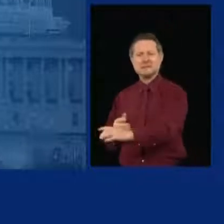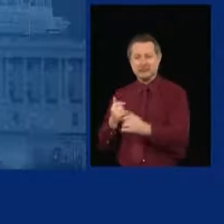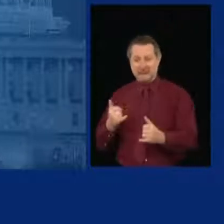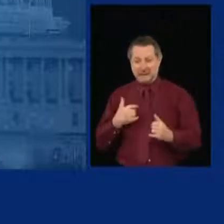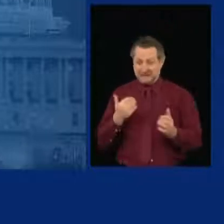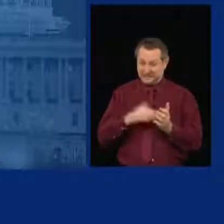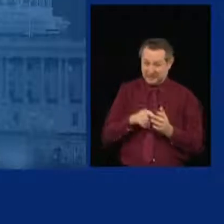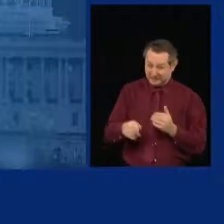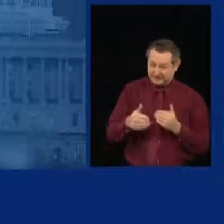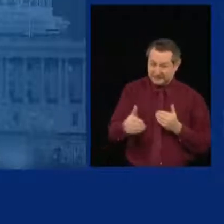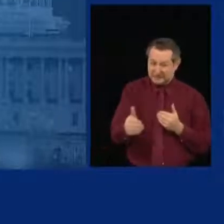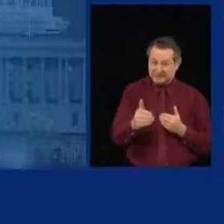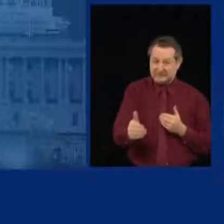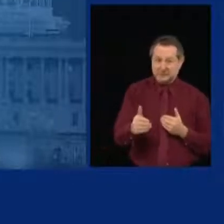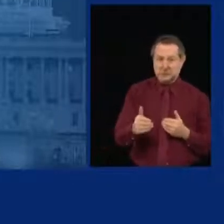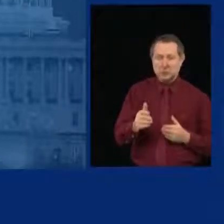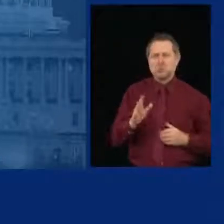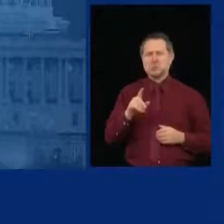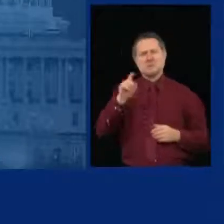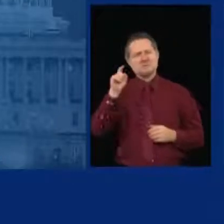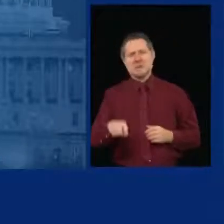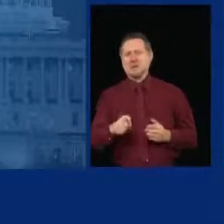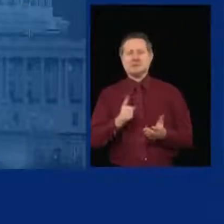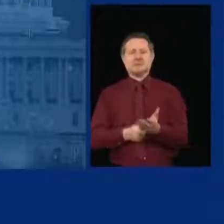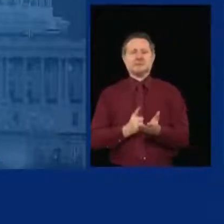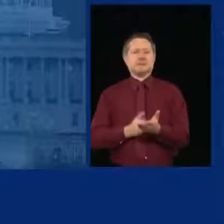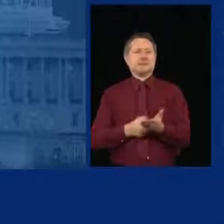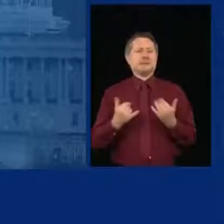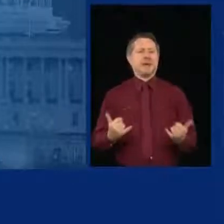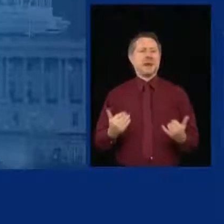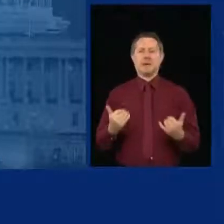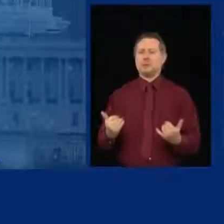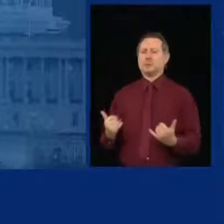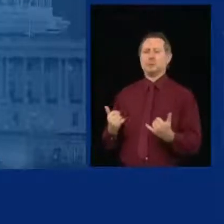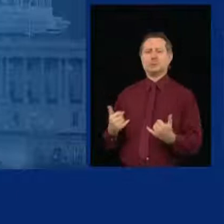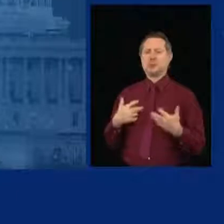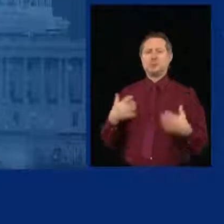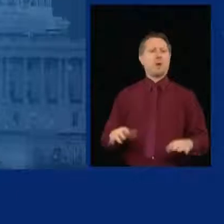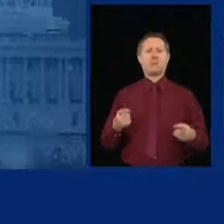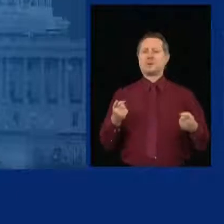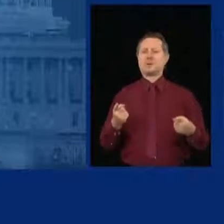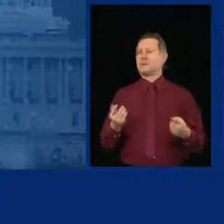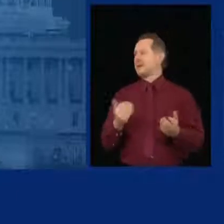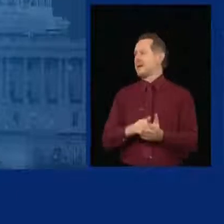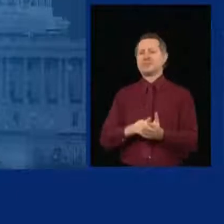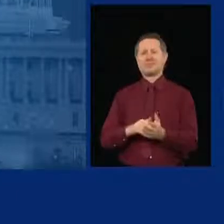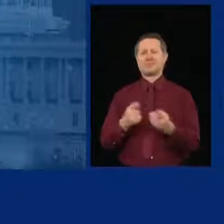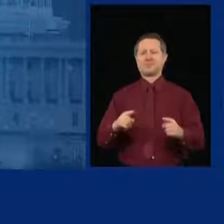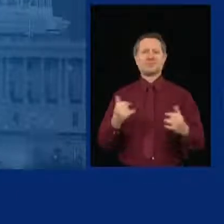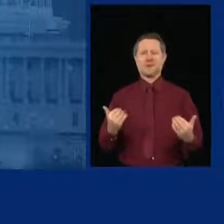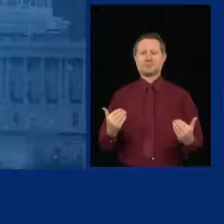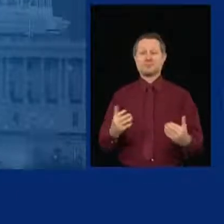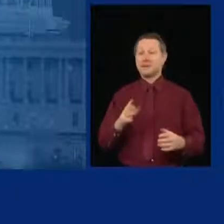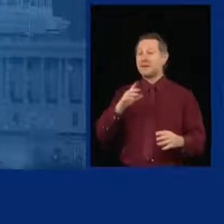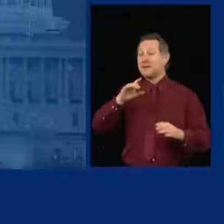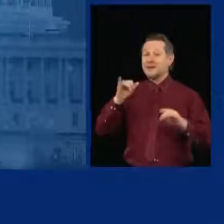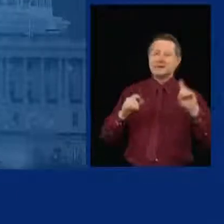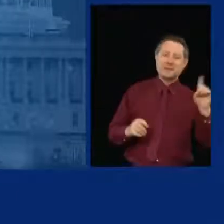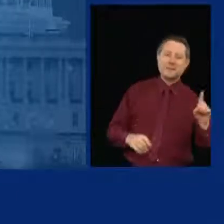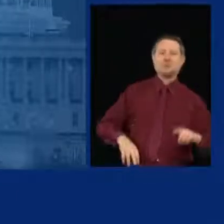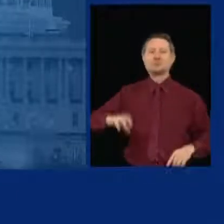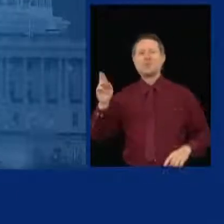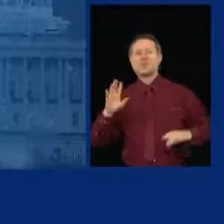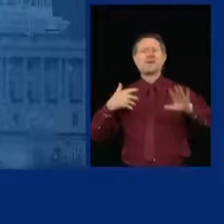raised sooner rather than later, that's exactly what these corporations are going to do. And let's put the politics aside. If there's ever